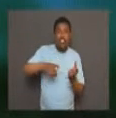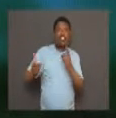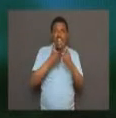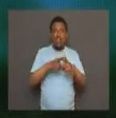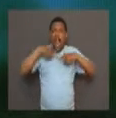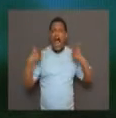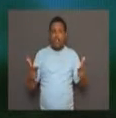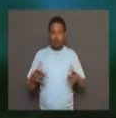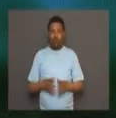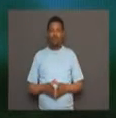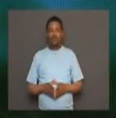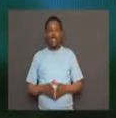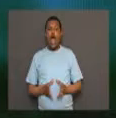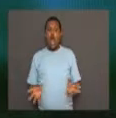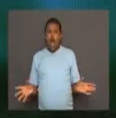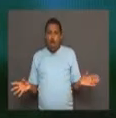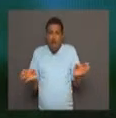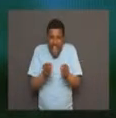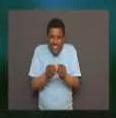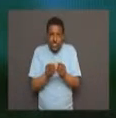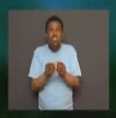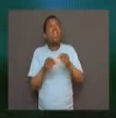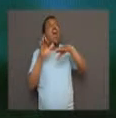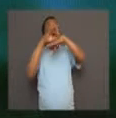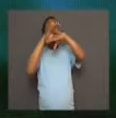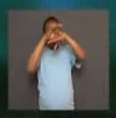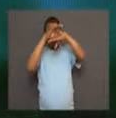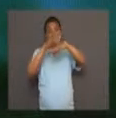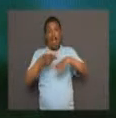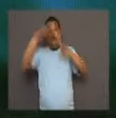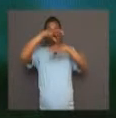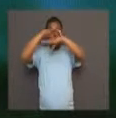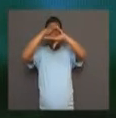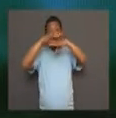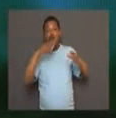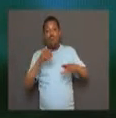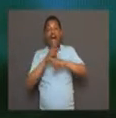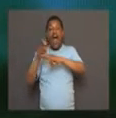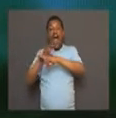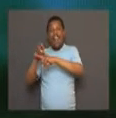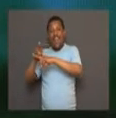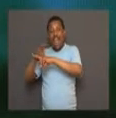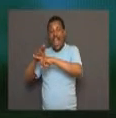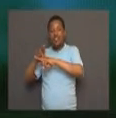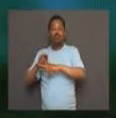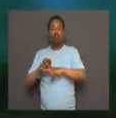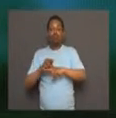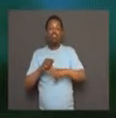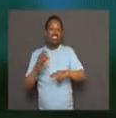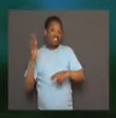largest. Collecting in the highlands of Hararge,